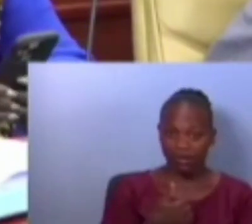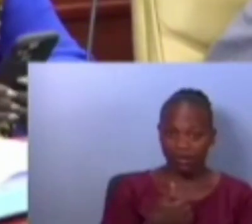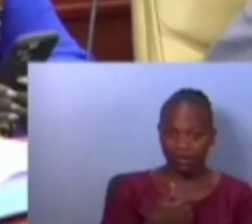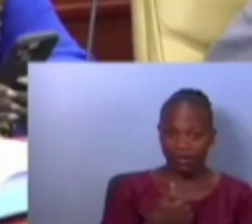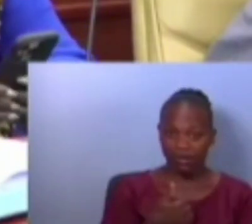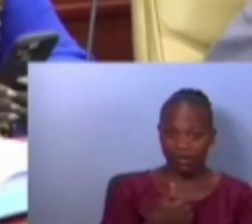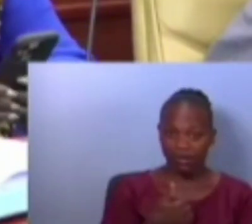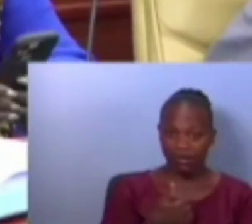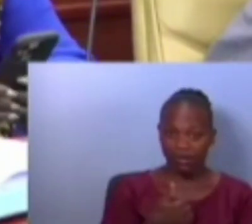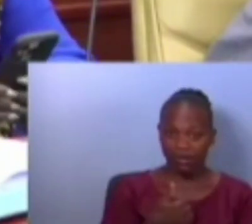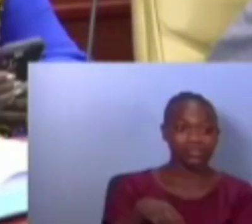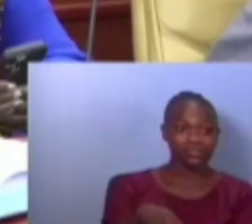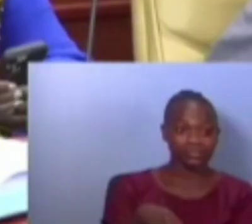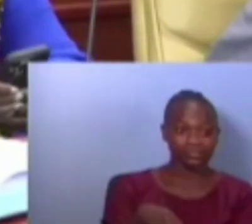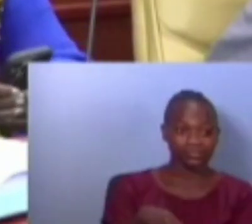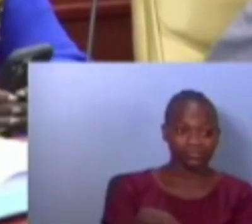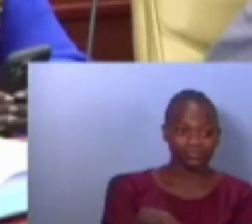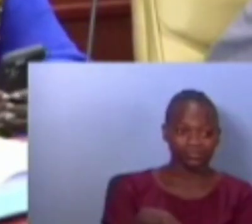to rise